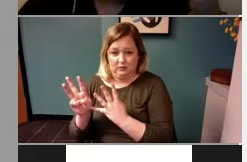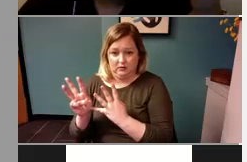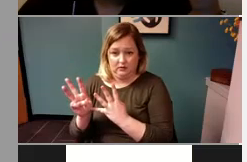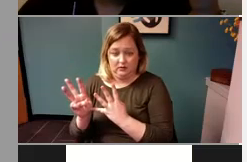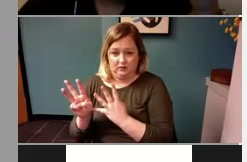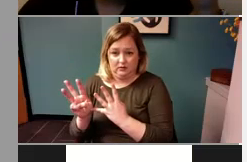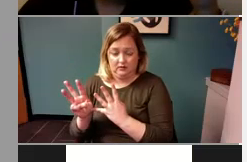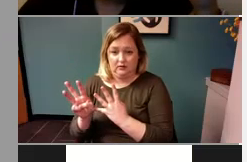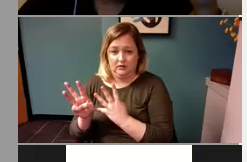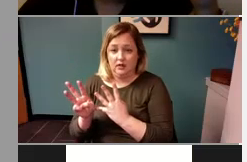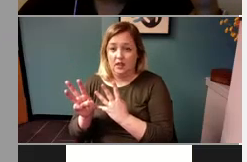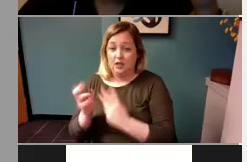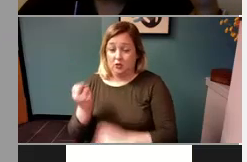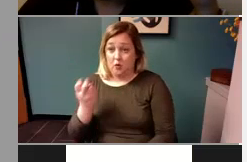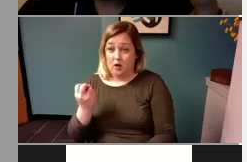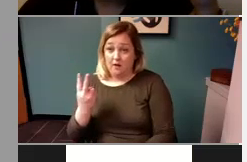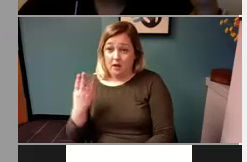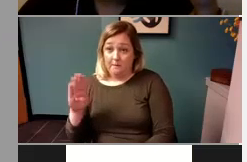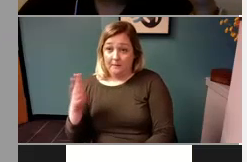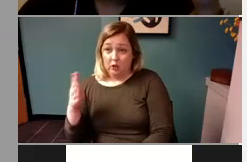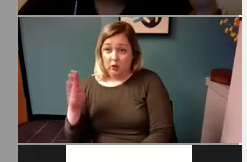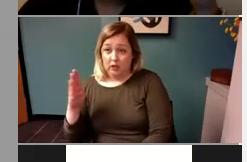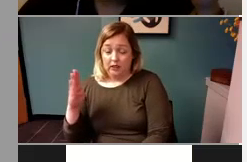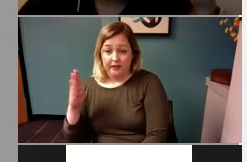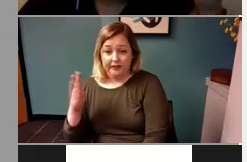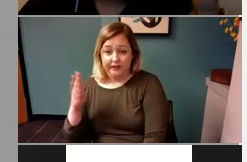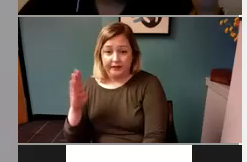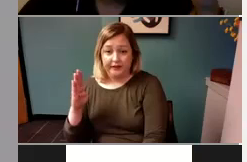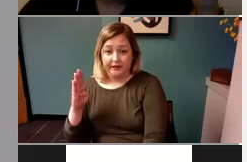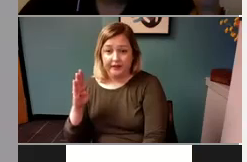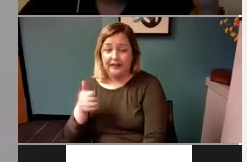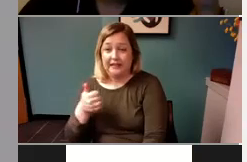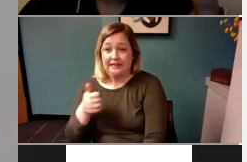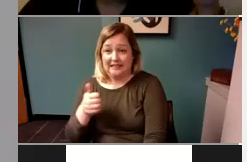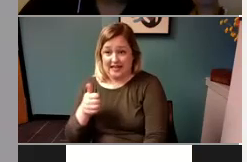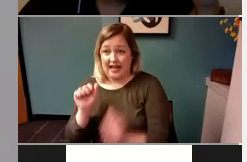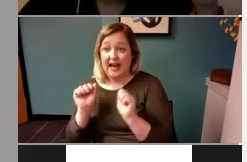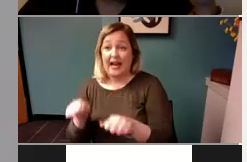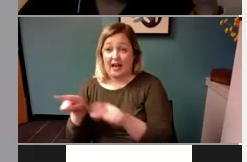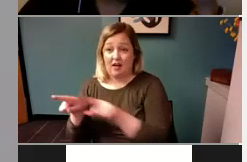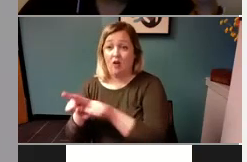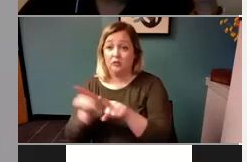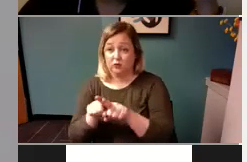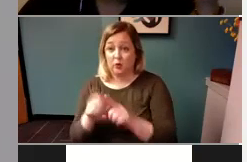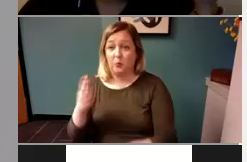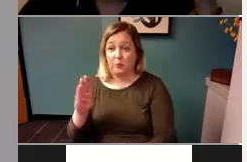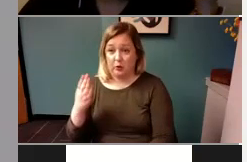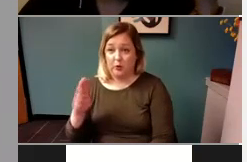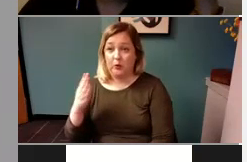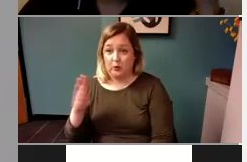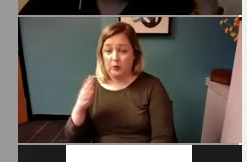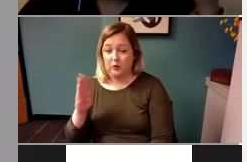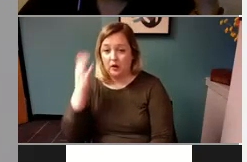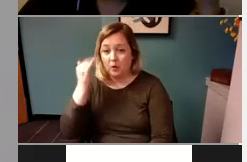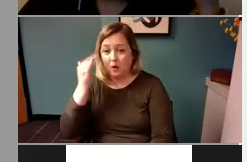12 with blue, but we can also color 10 with blue, right? Because 10 and 12 are